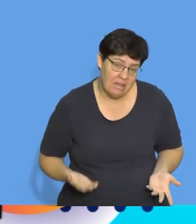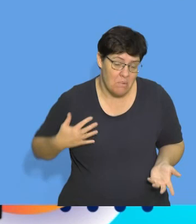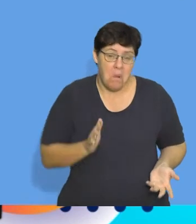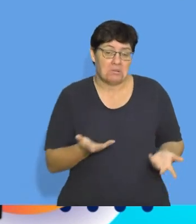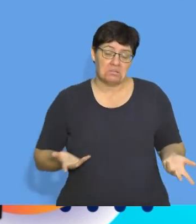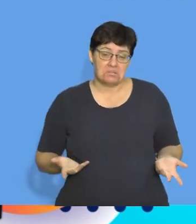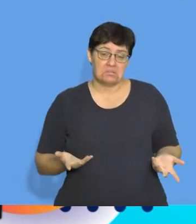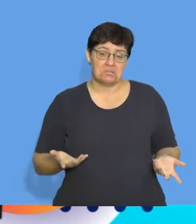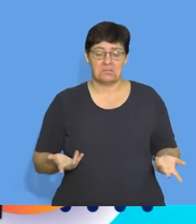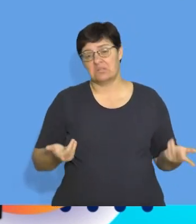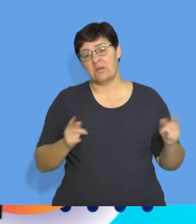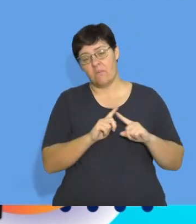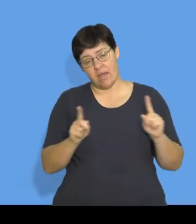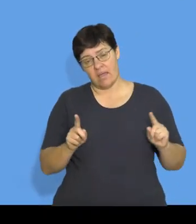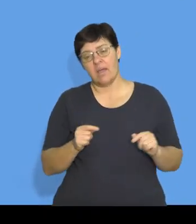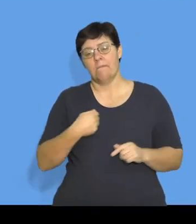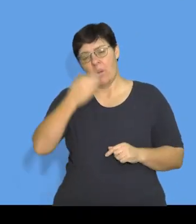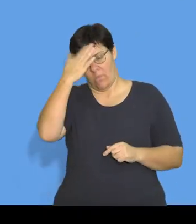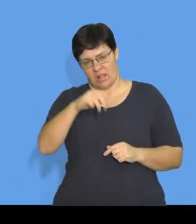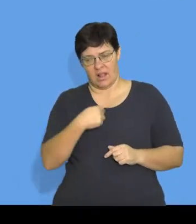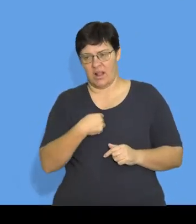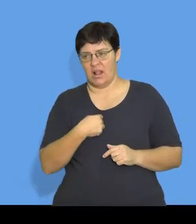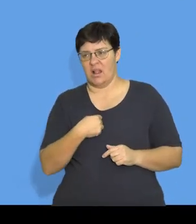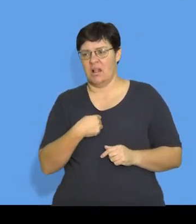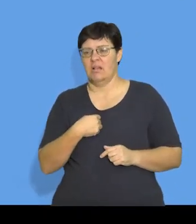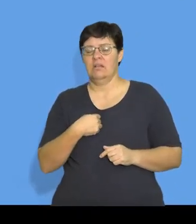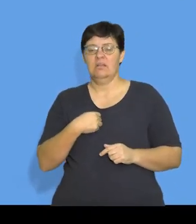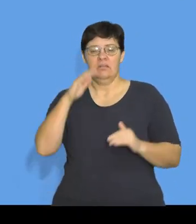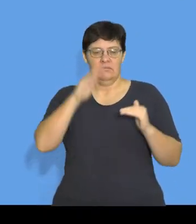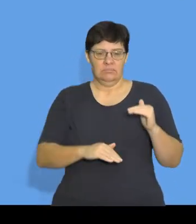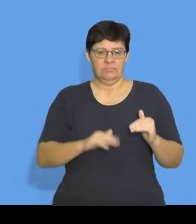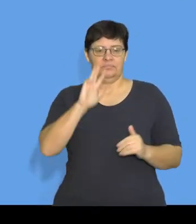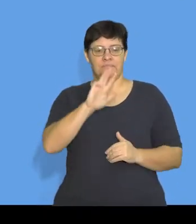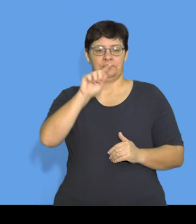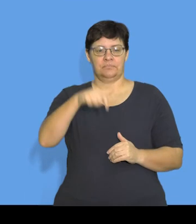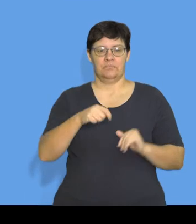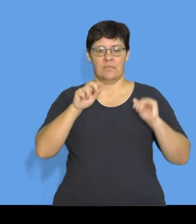to, because I know that it hit the floor here at